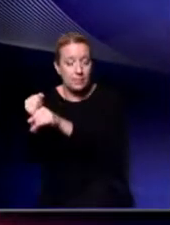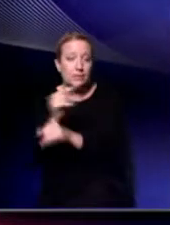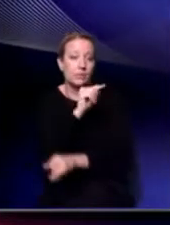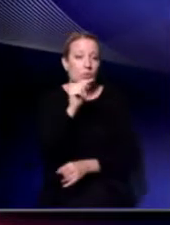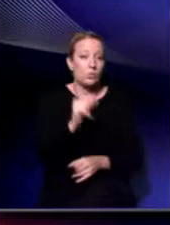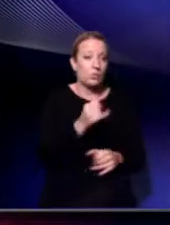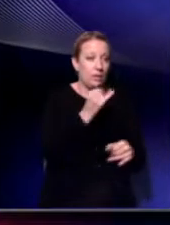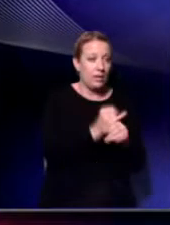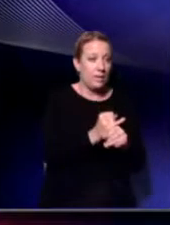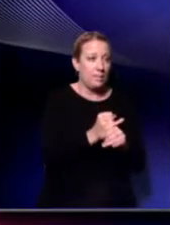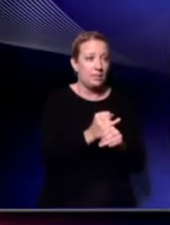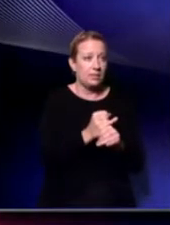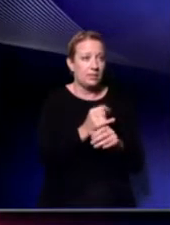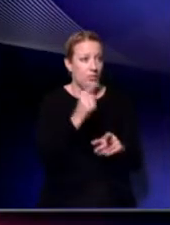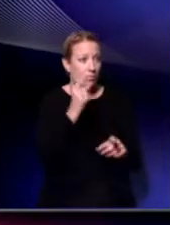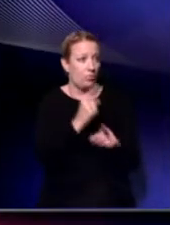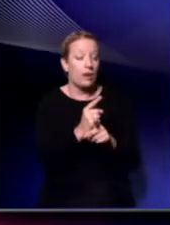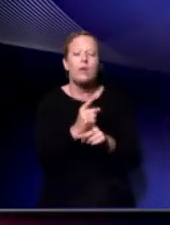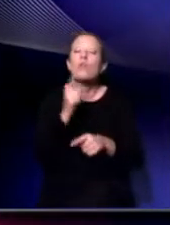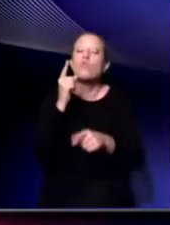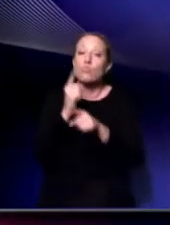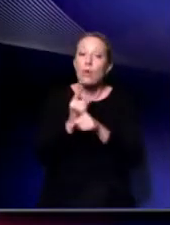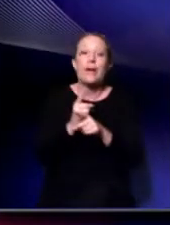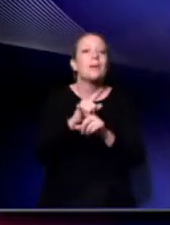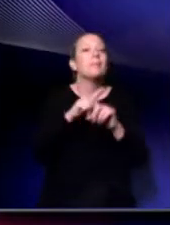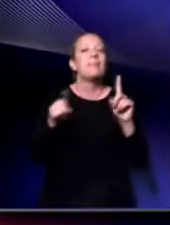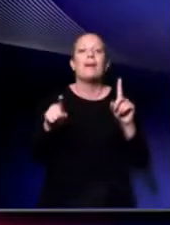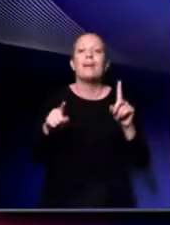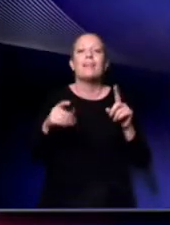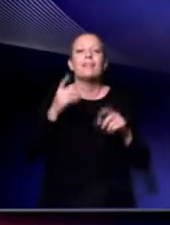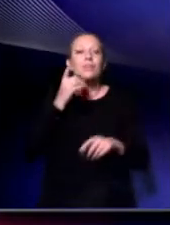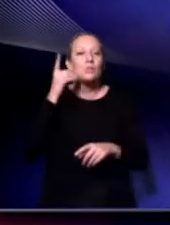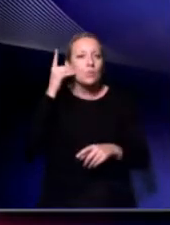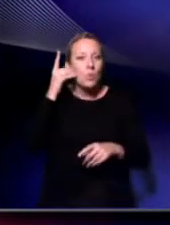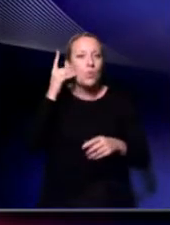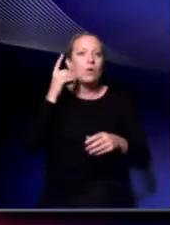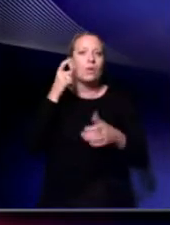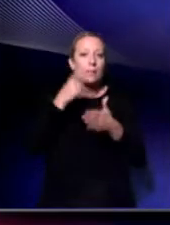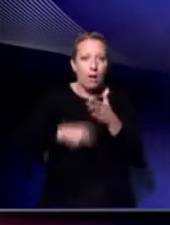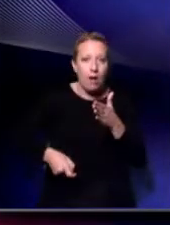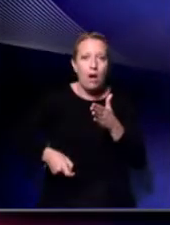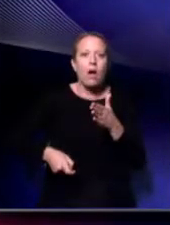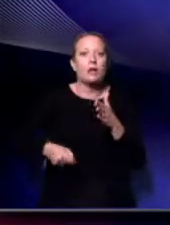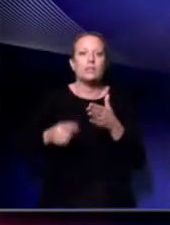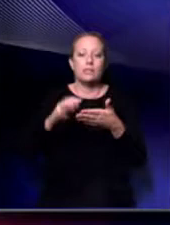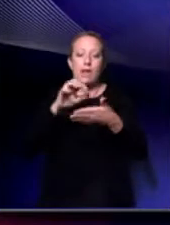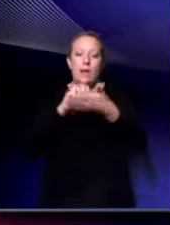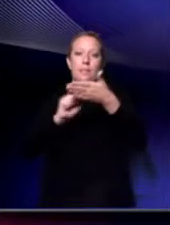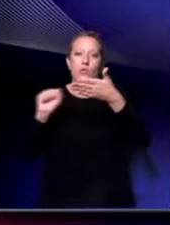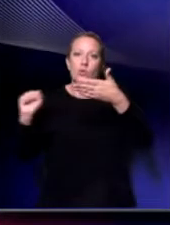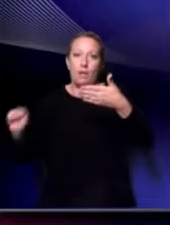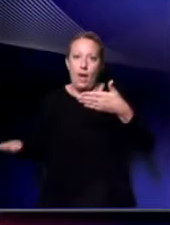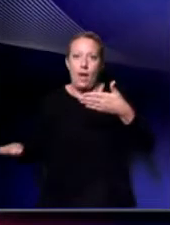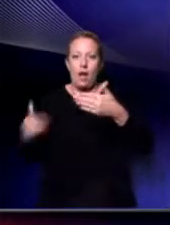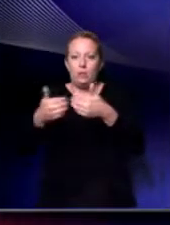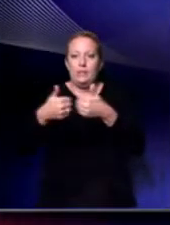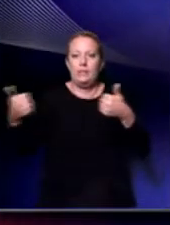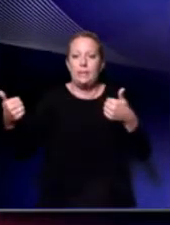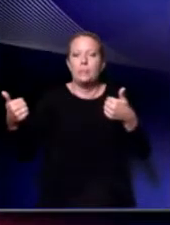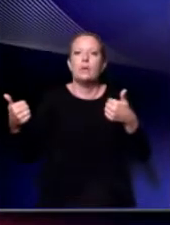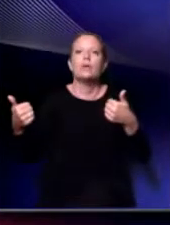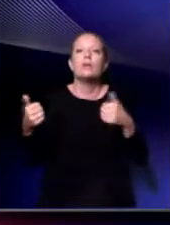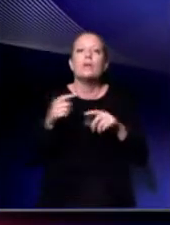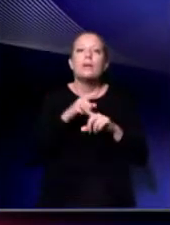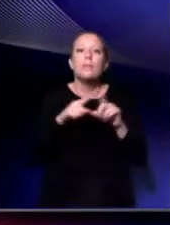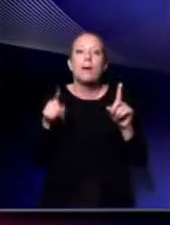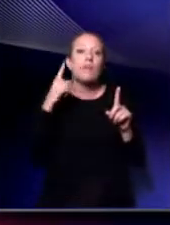I misunderstood. That's not it. Residential has been taken out of here, but I can get you the cost for the residential children. There are no residential